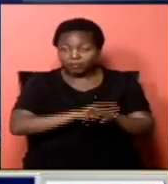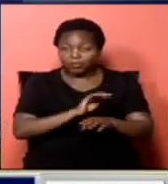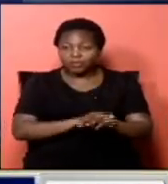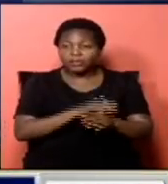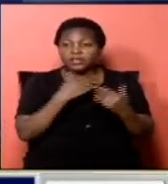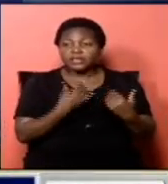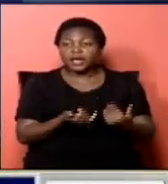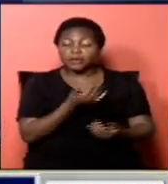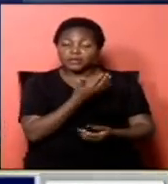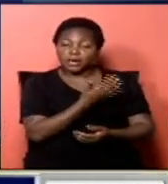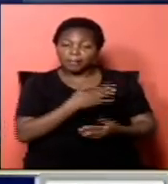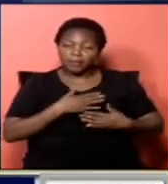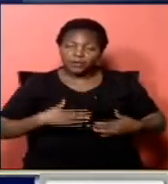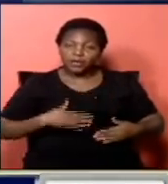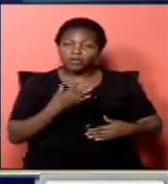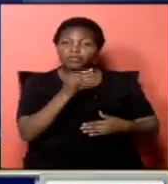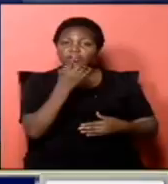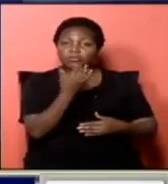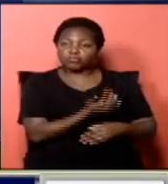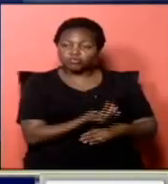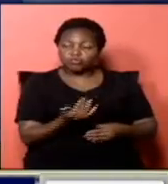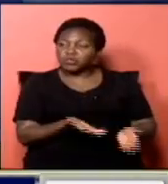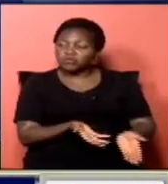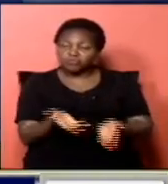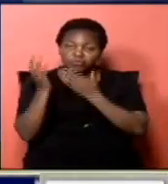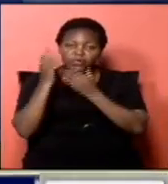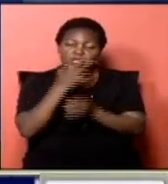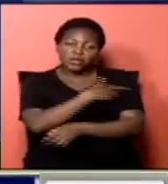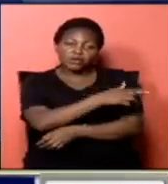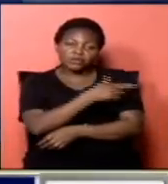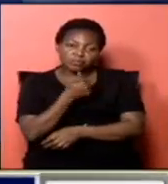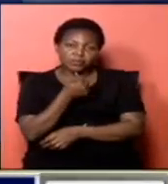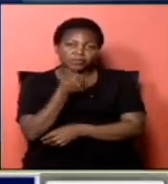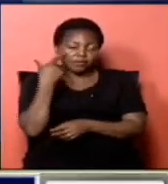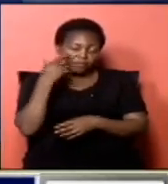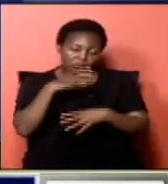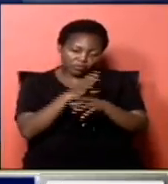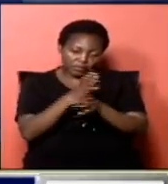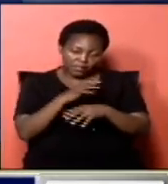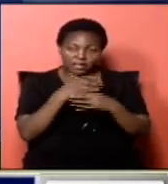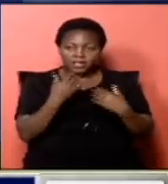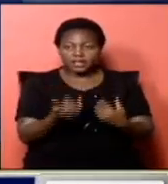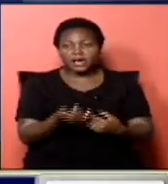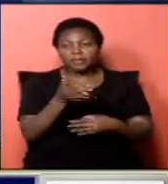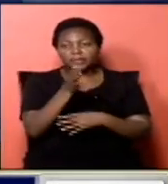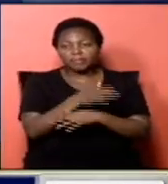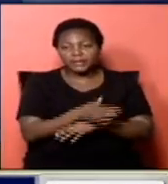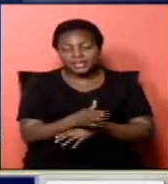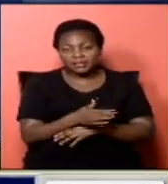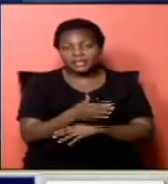have been retrieved and taken to Mulago Hospital for post-mortem. The incident happened at about